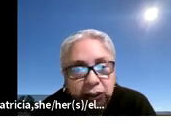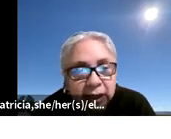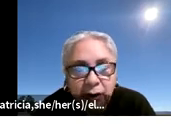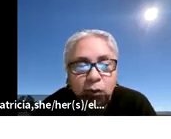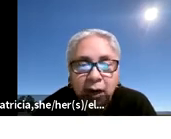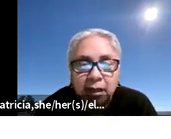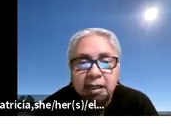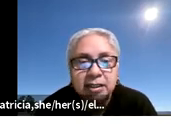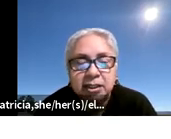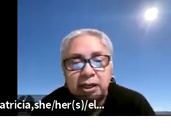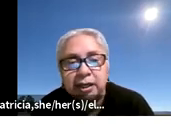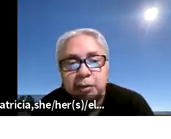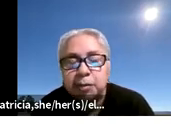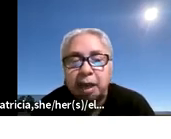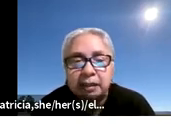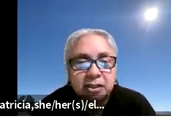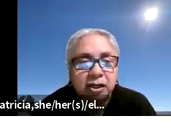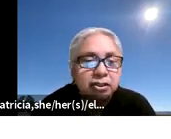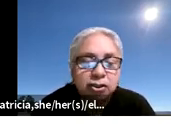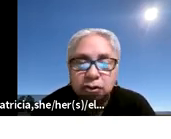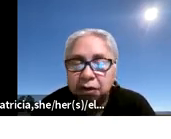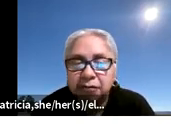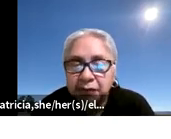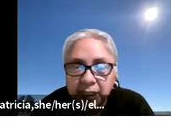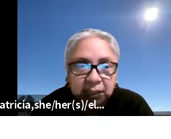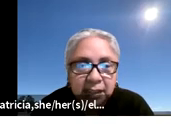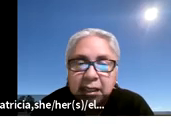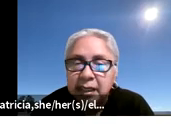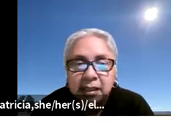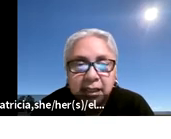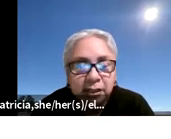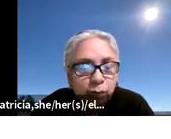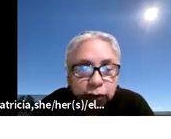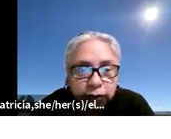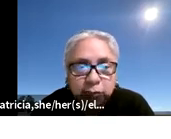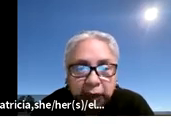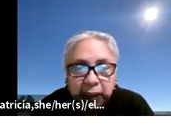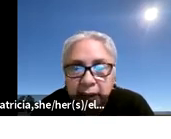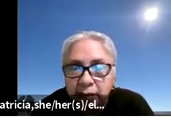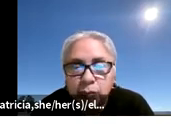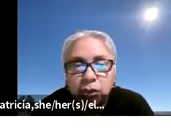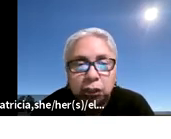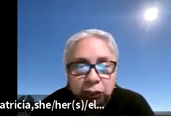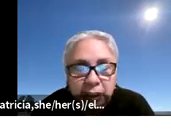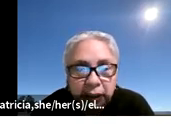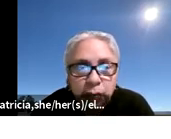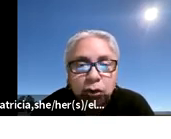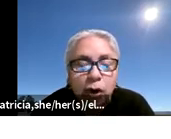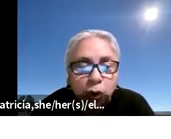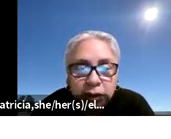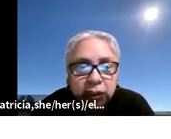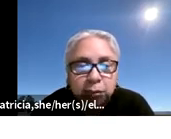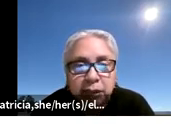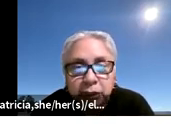he's learning how to walk. He stood up, he balanced on his 2 little feet. That's what we're doing right now. And we're learning, and